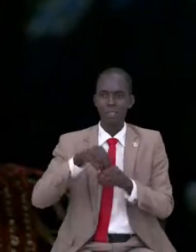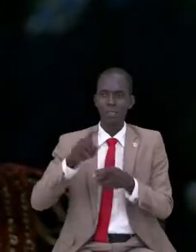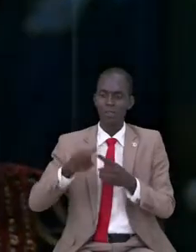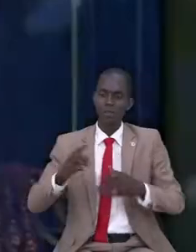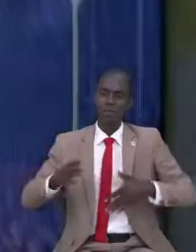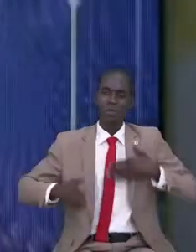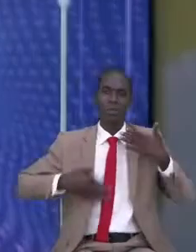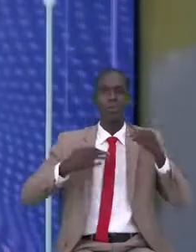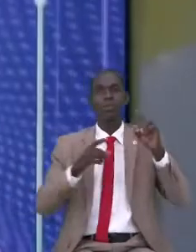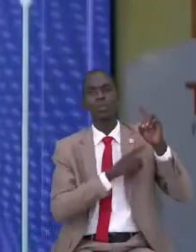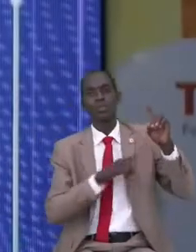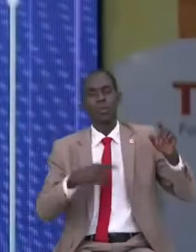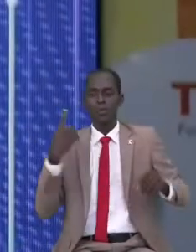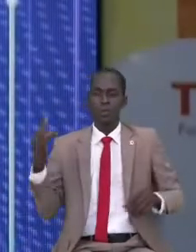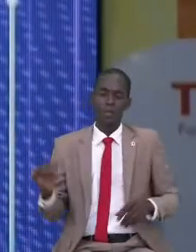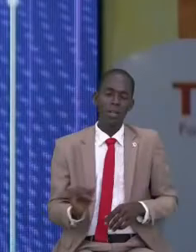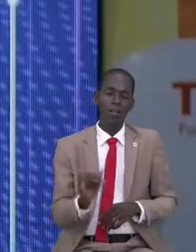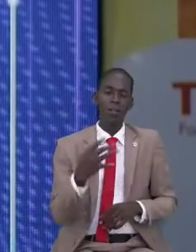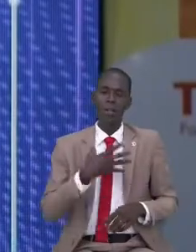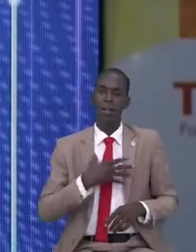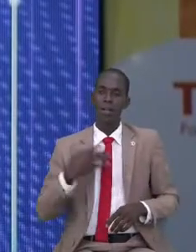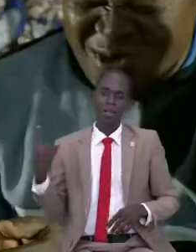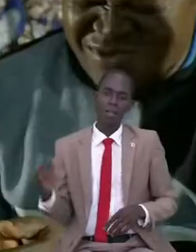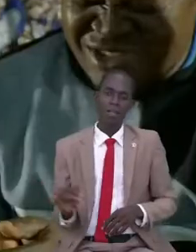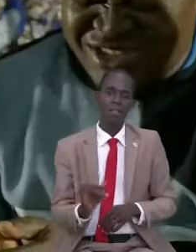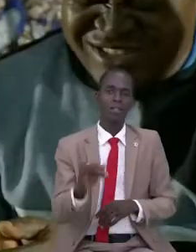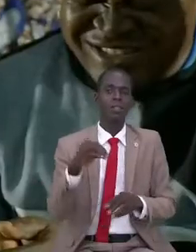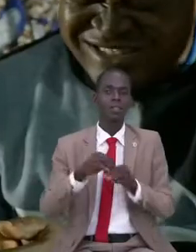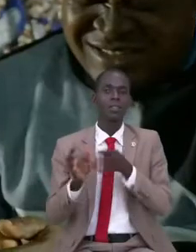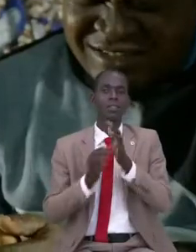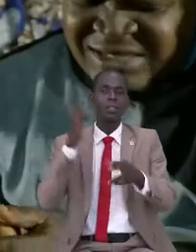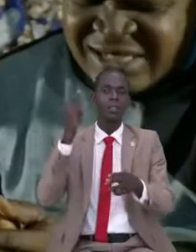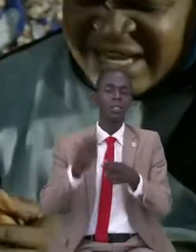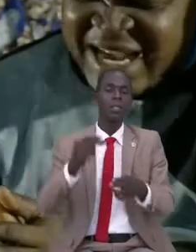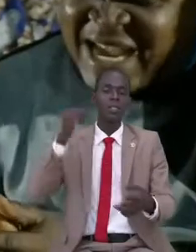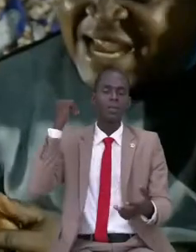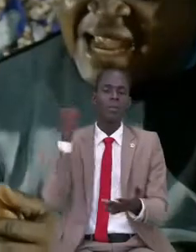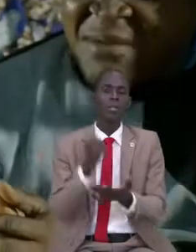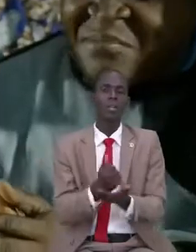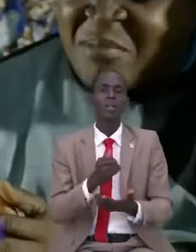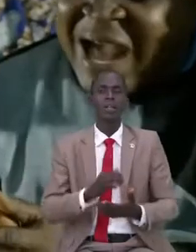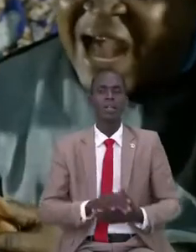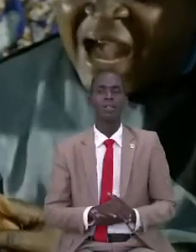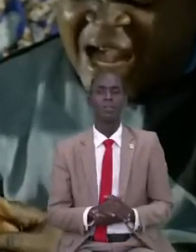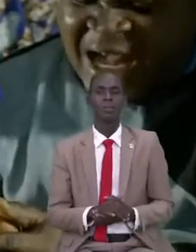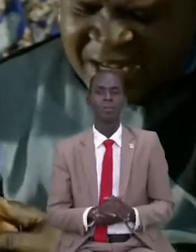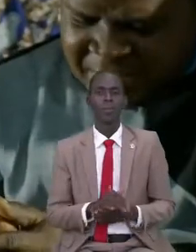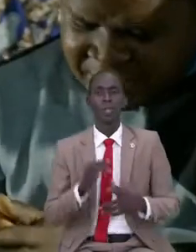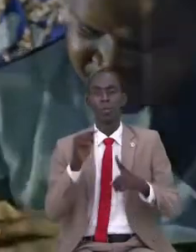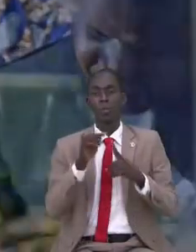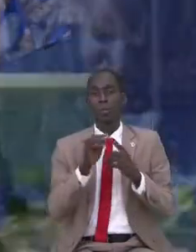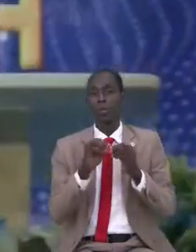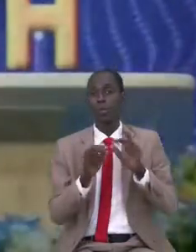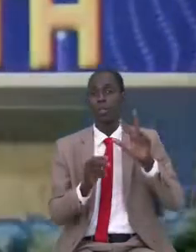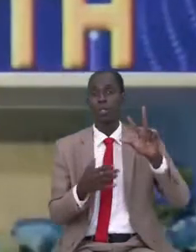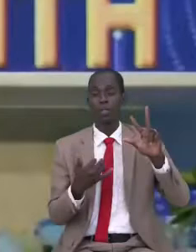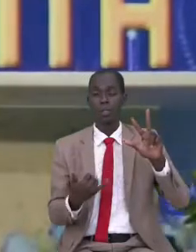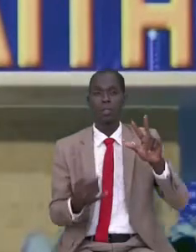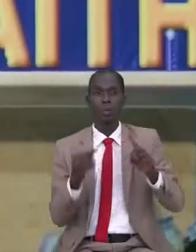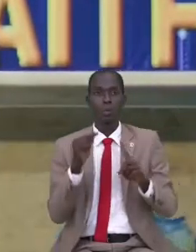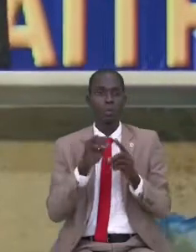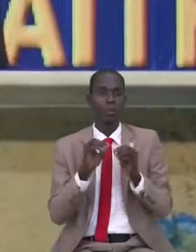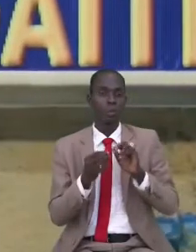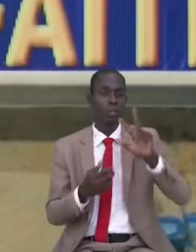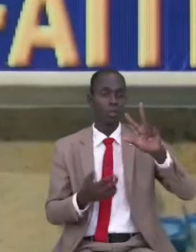the Lord forever and ever in Jesus' name. Point number three now. Point